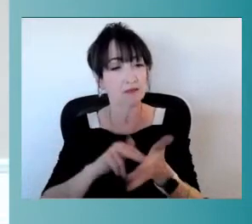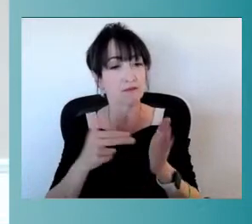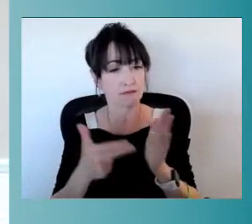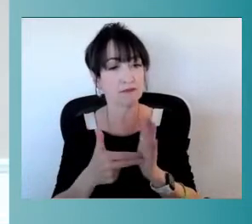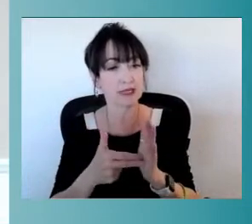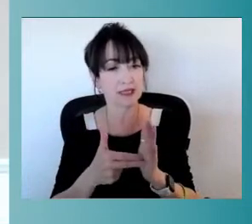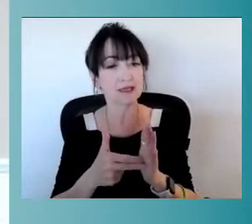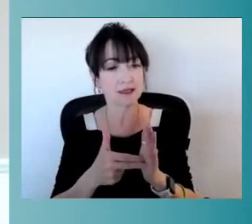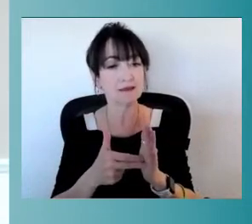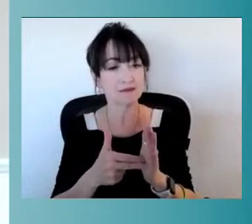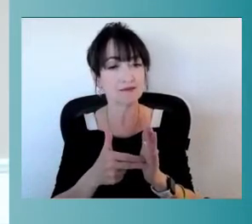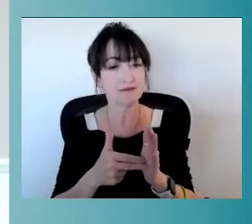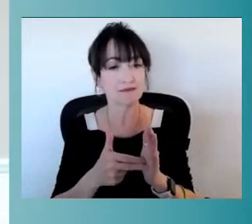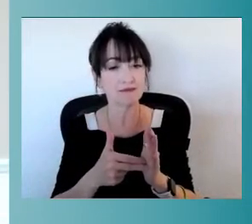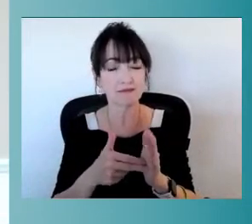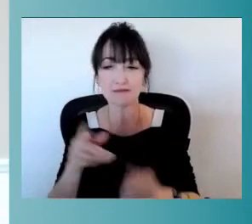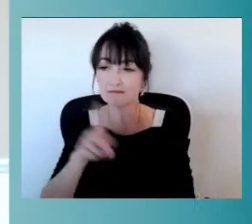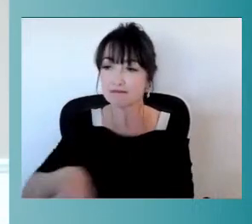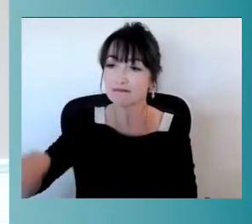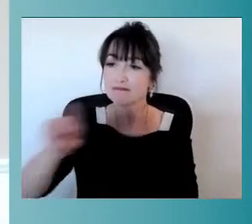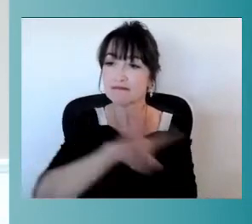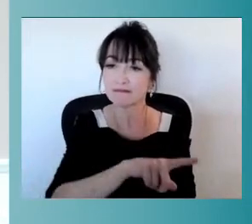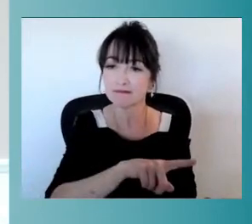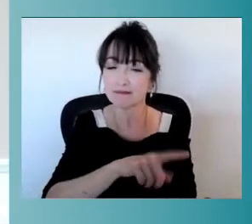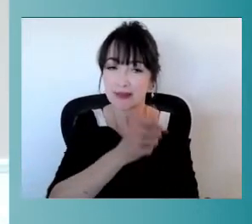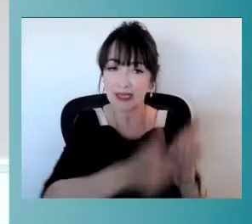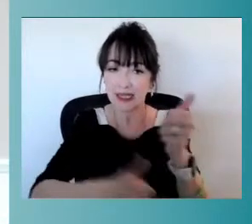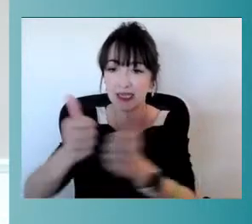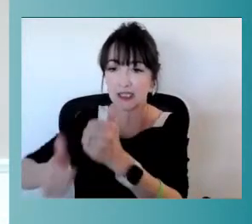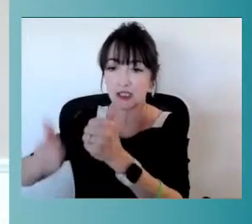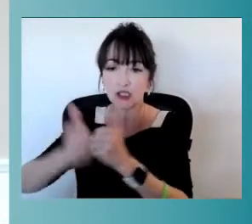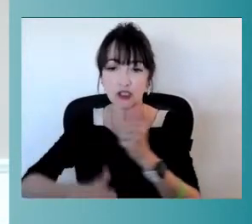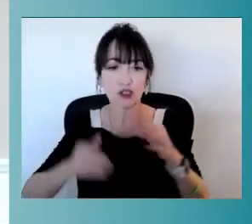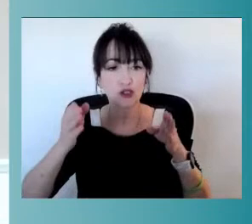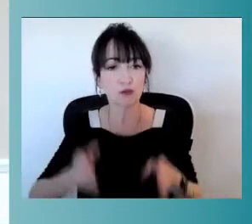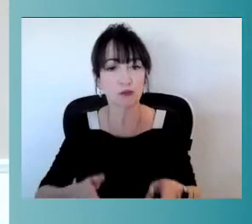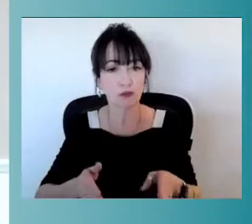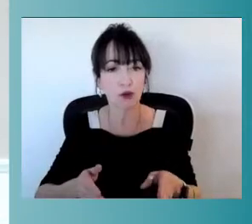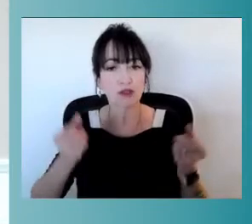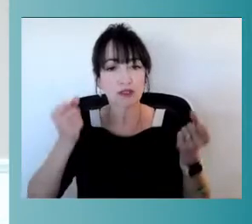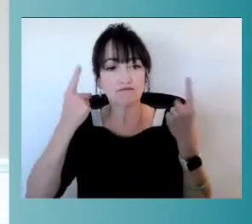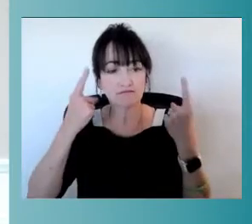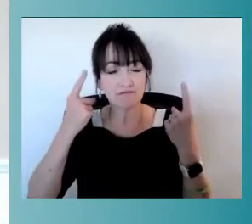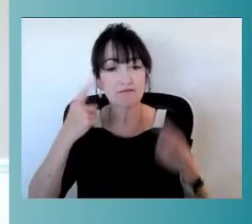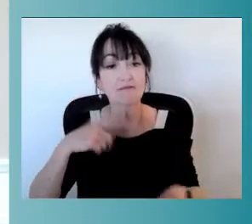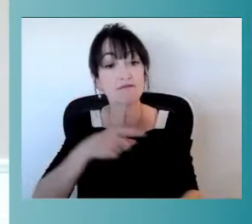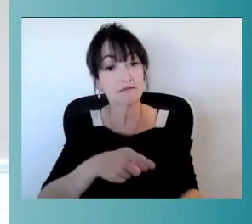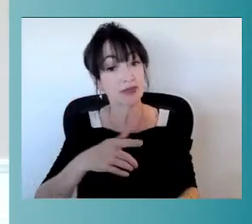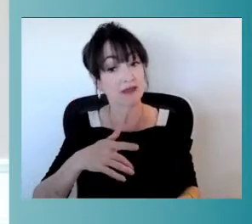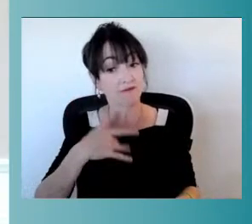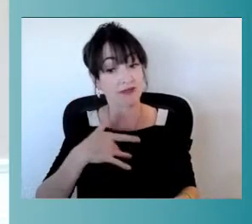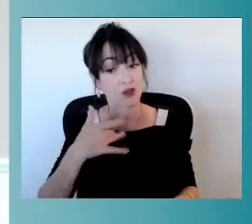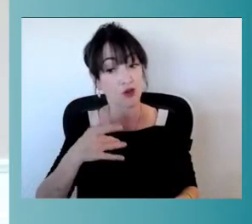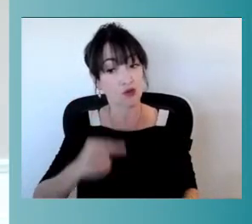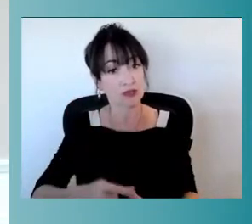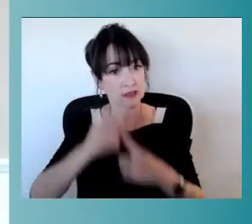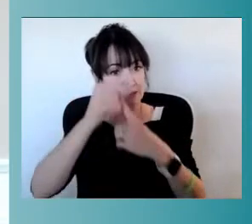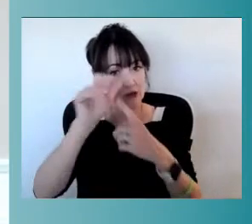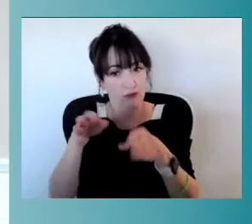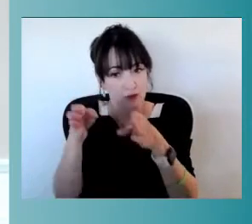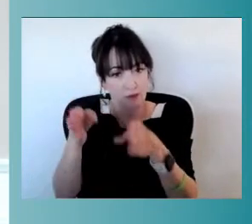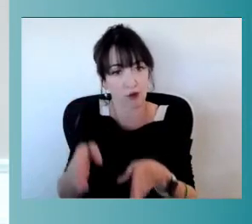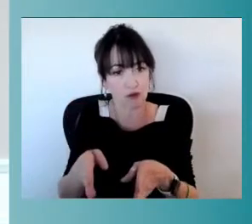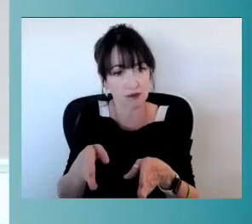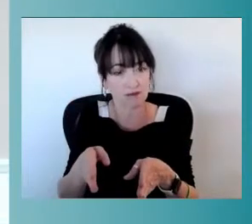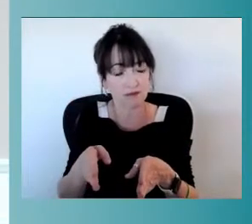on everyone's head, making that person feel special. As stated earlier, it is the important